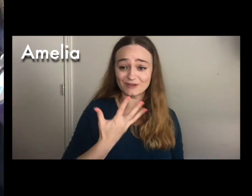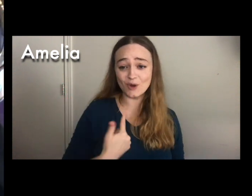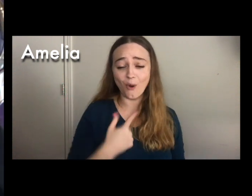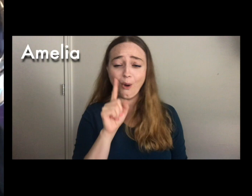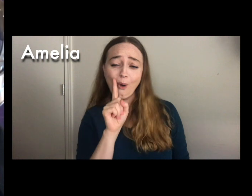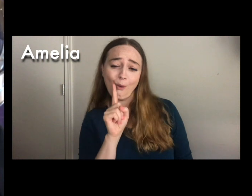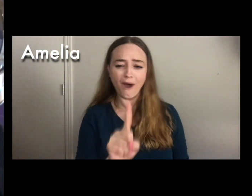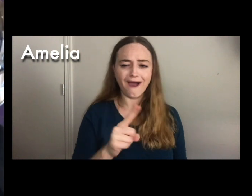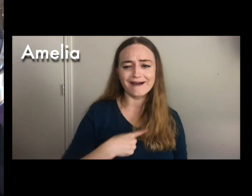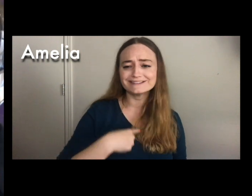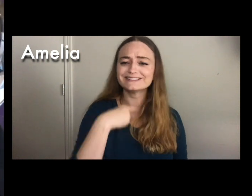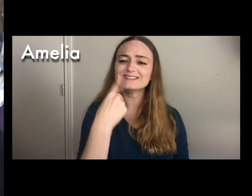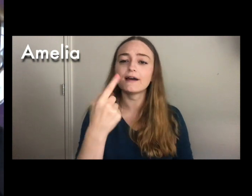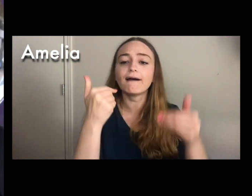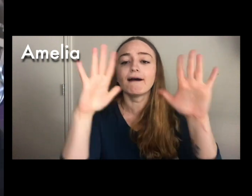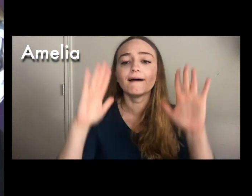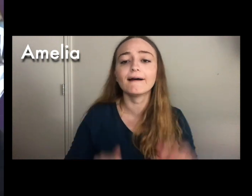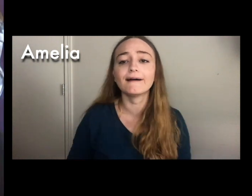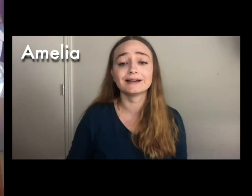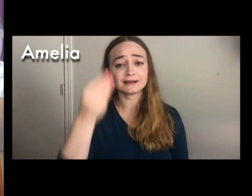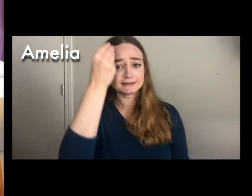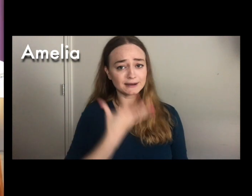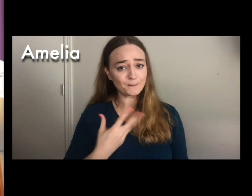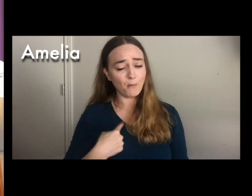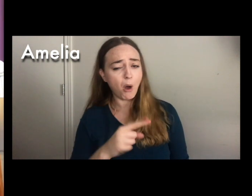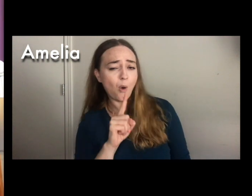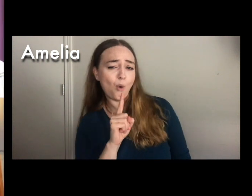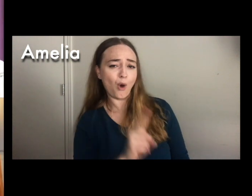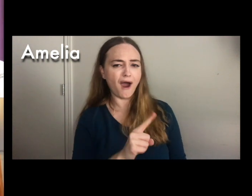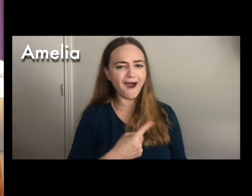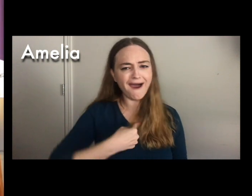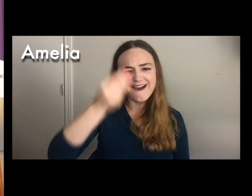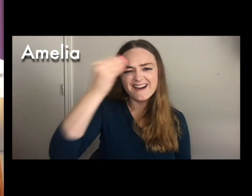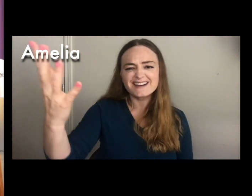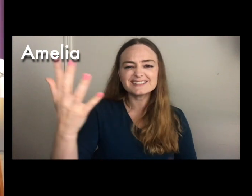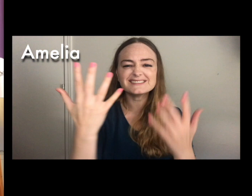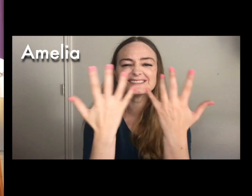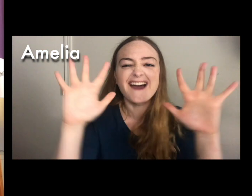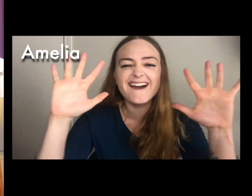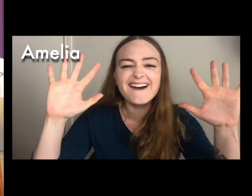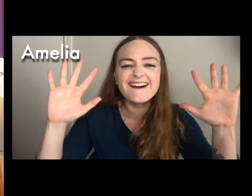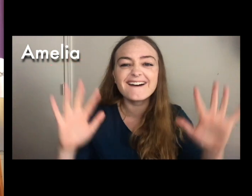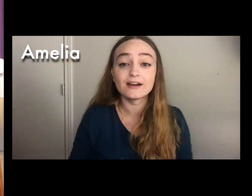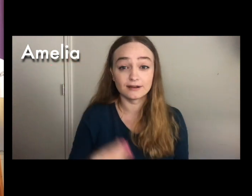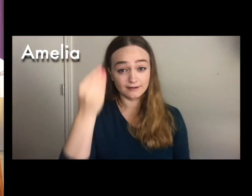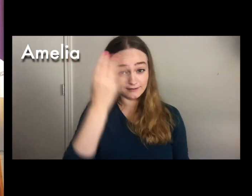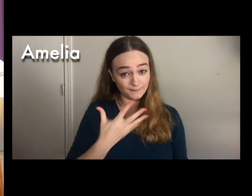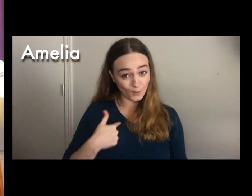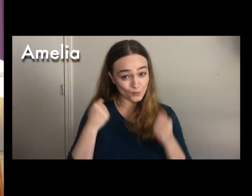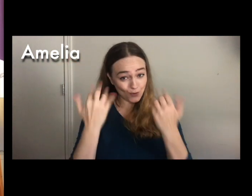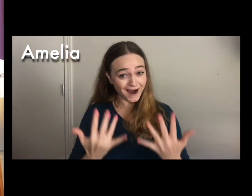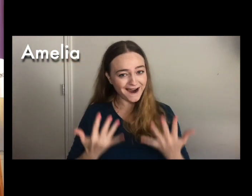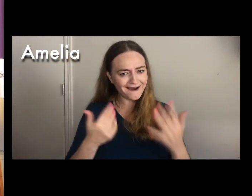thing. They tell me wait and I tell them die. They tell me wait and I tell them die. They